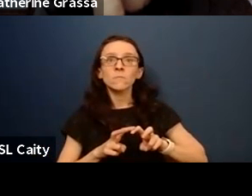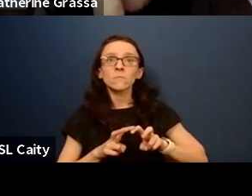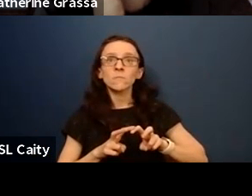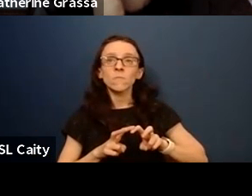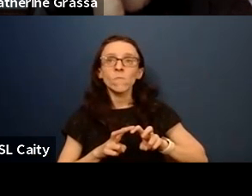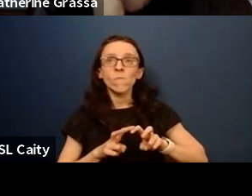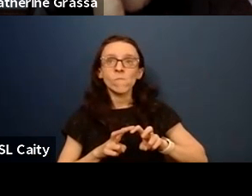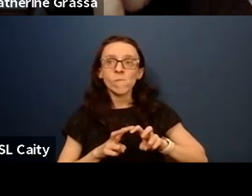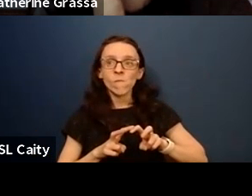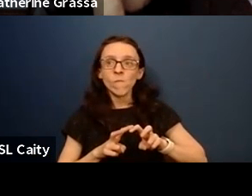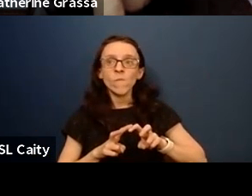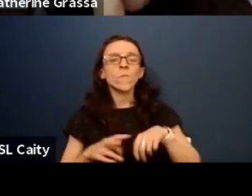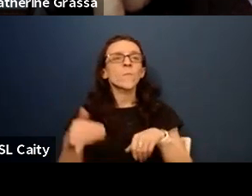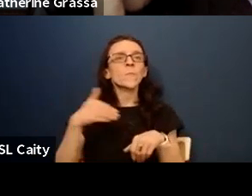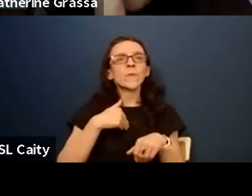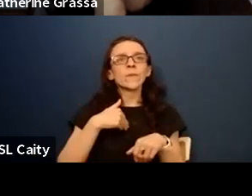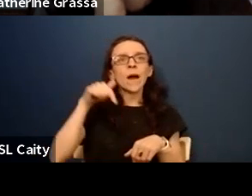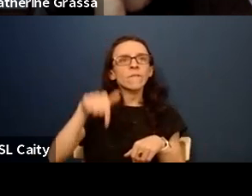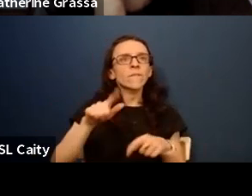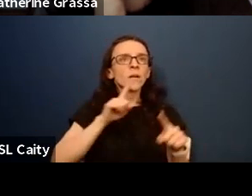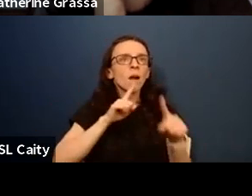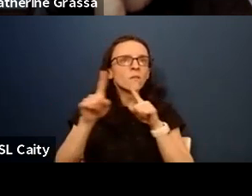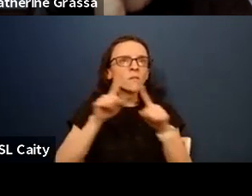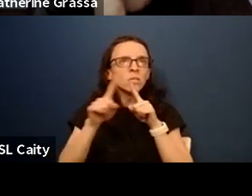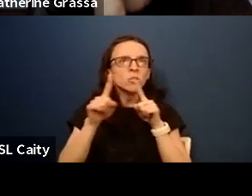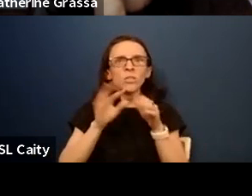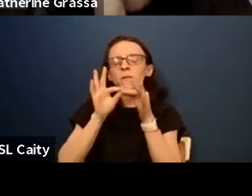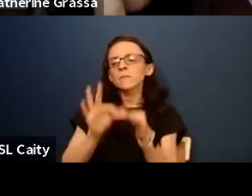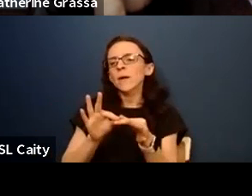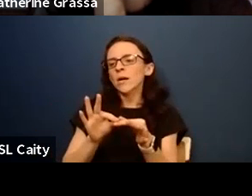We have this conversation around